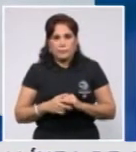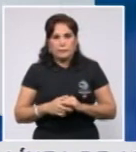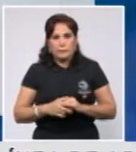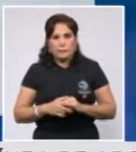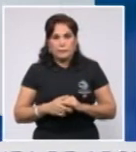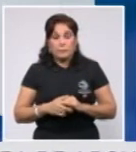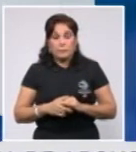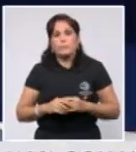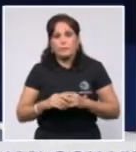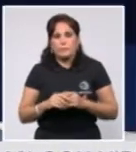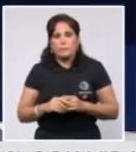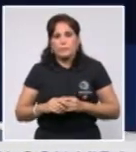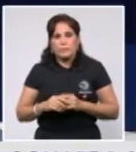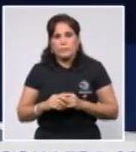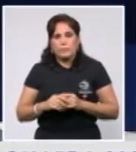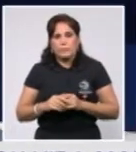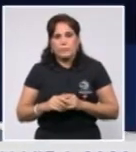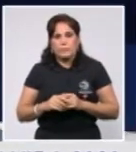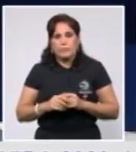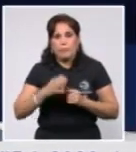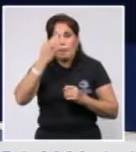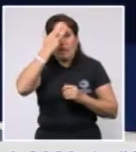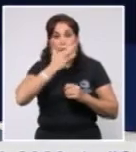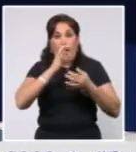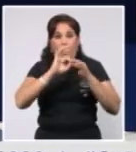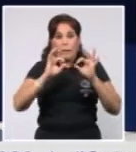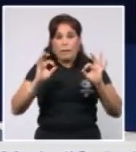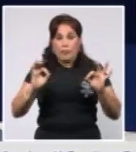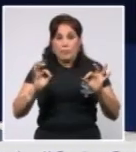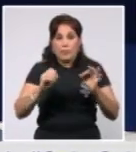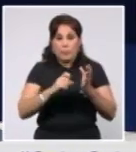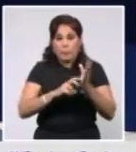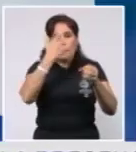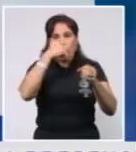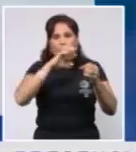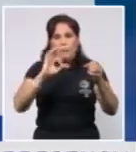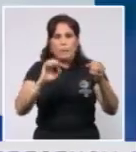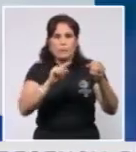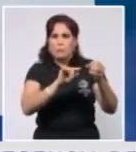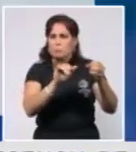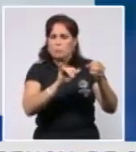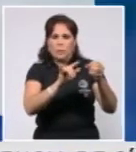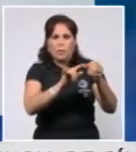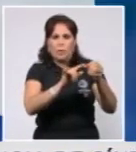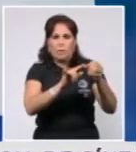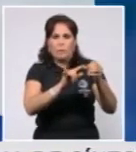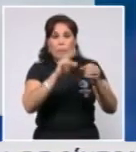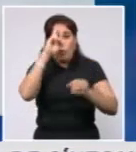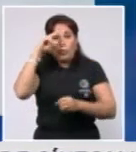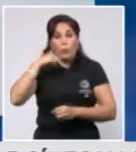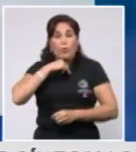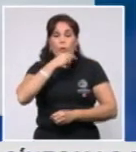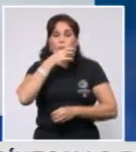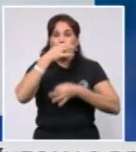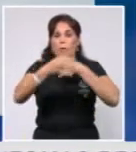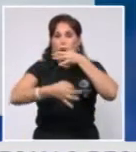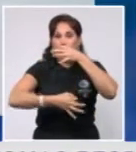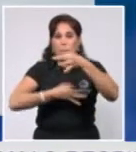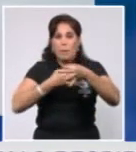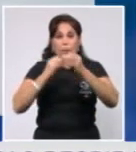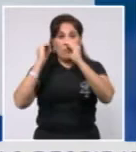Spiritus. Of the 48 autochthonous cases diagnosed yesterday, the case from Artemisa belongs